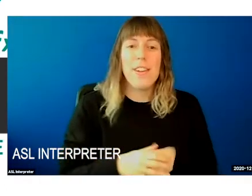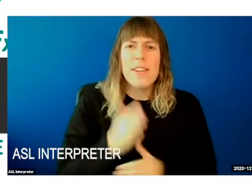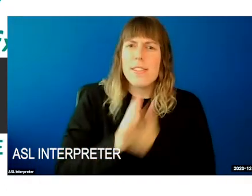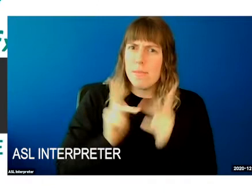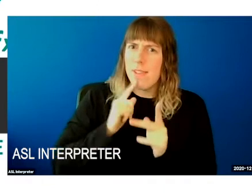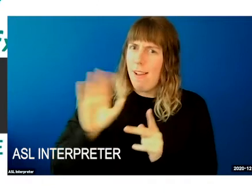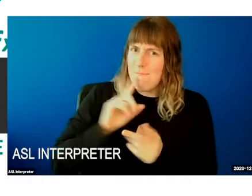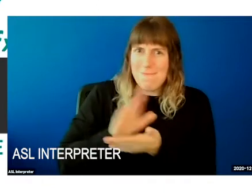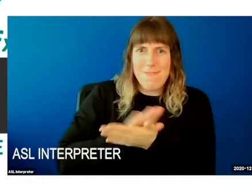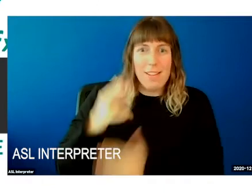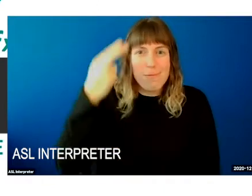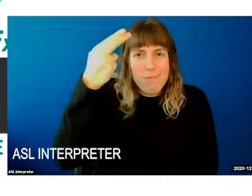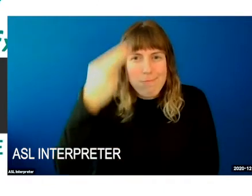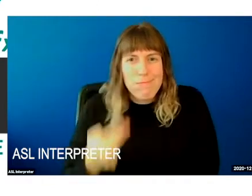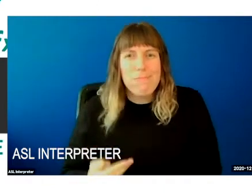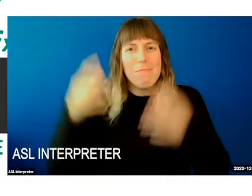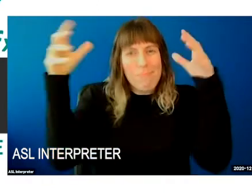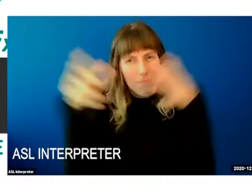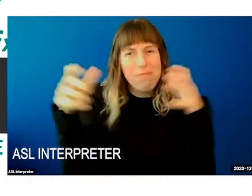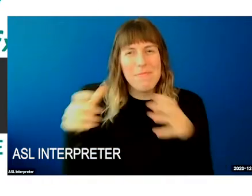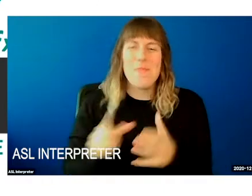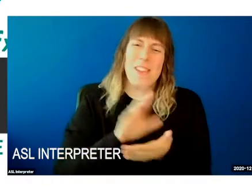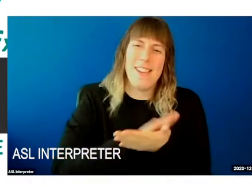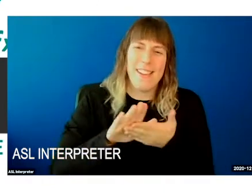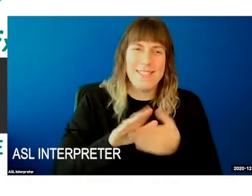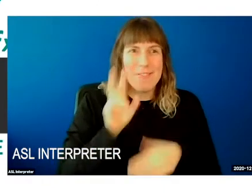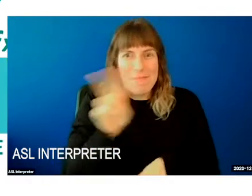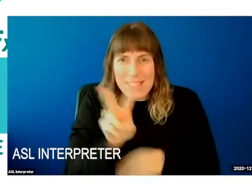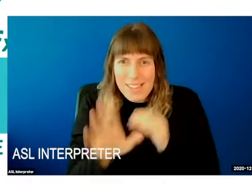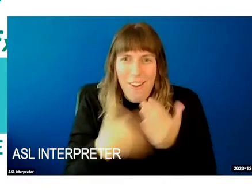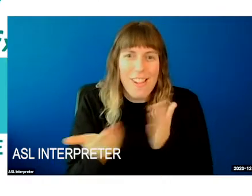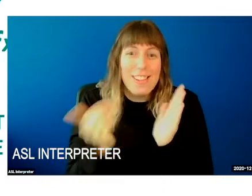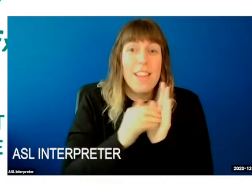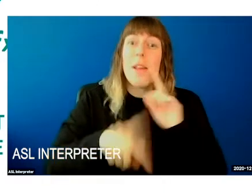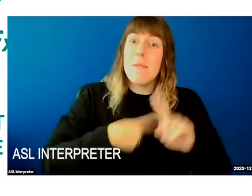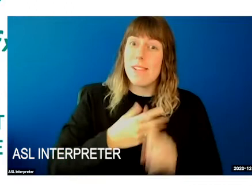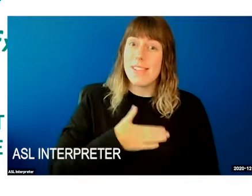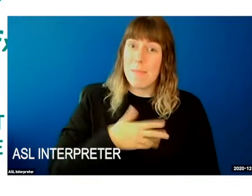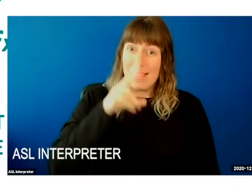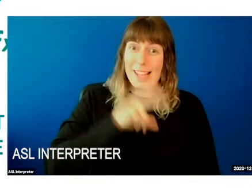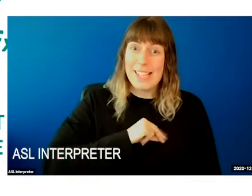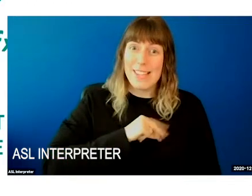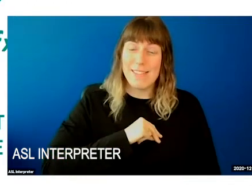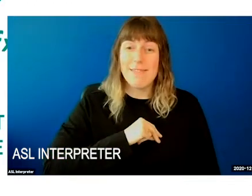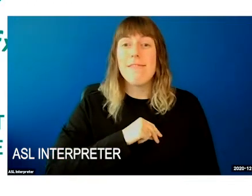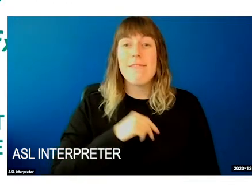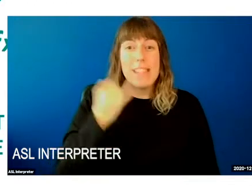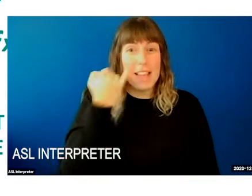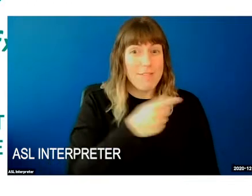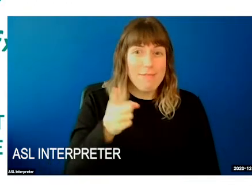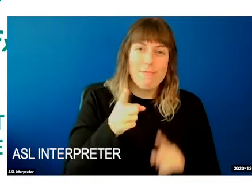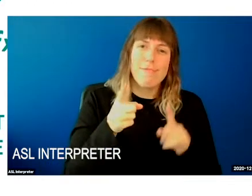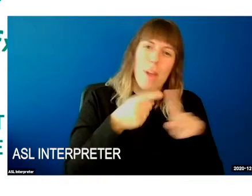And some of us were saying it's becoming a nice routine for Thursdays. So really nice to see you, and happy Thanksgiving to anyone who's